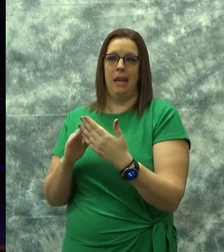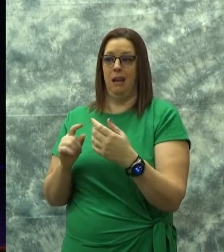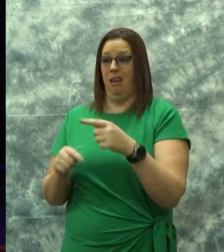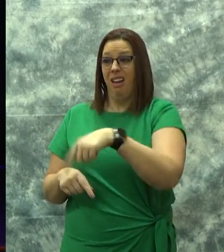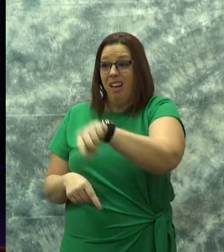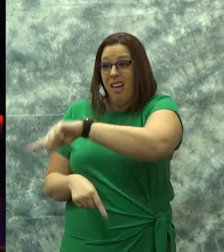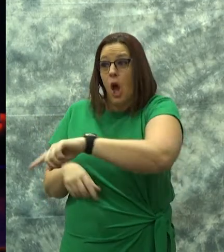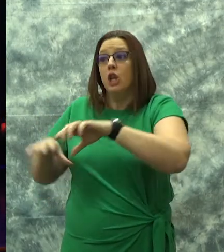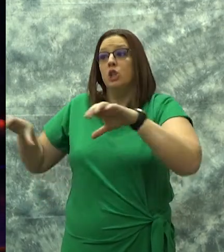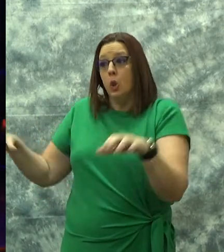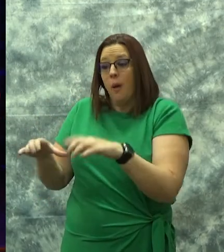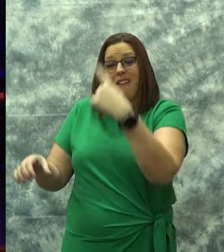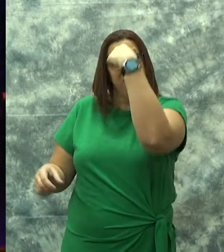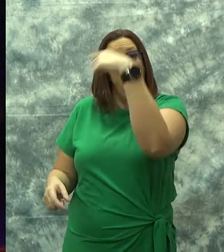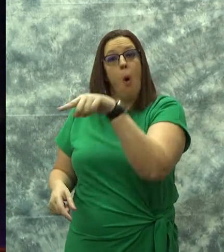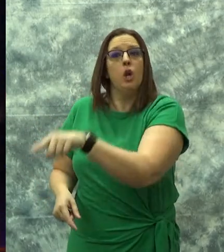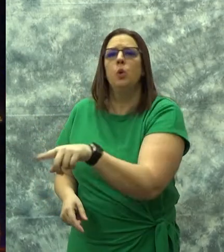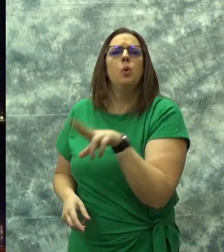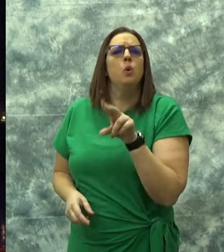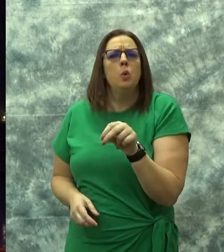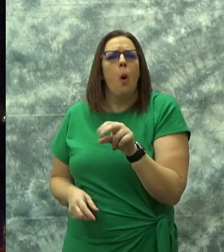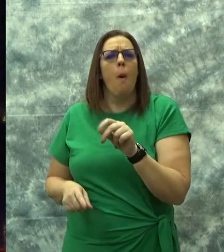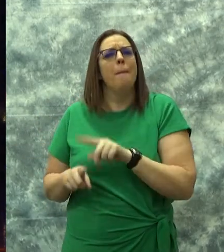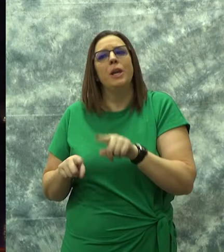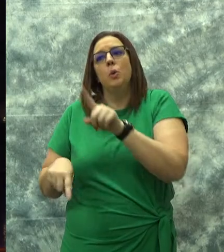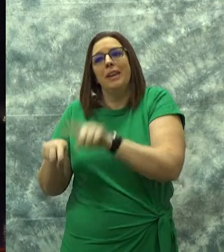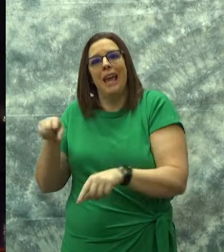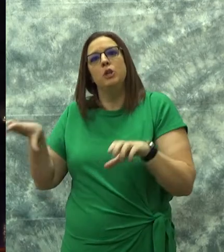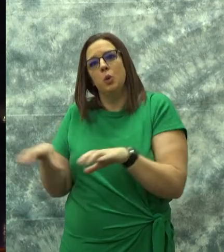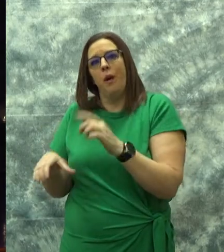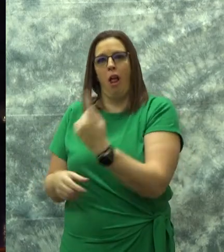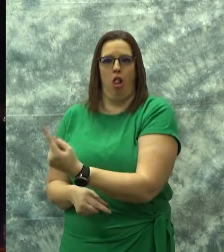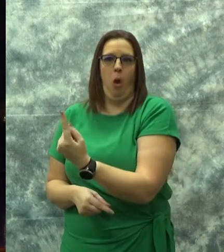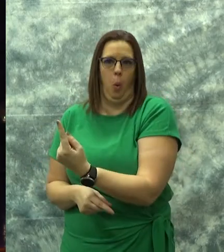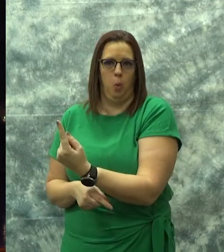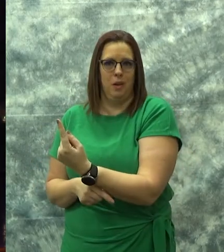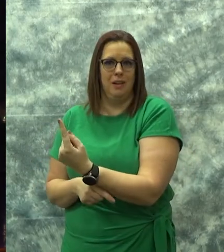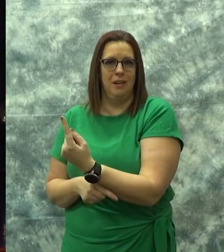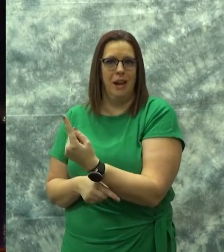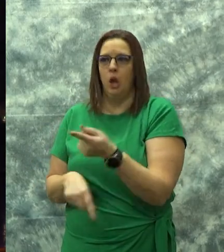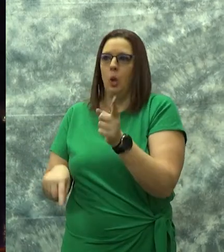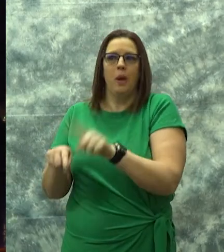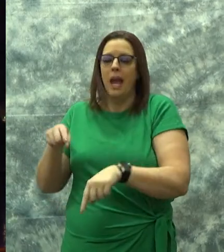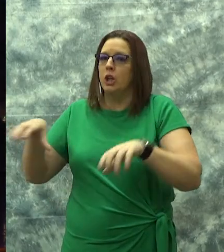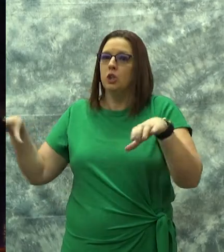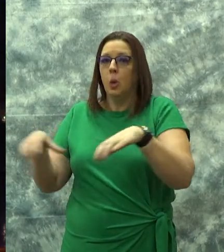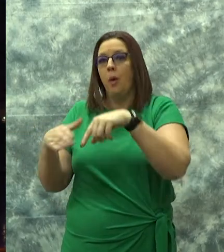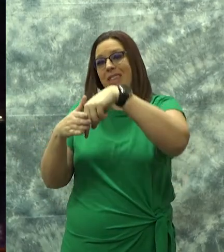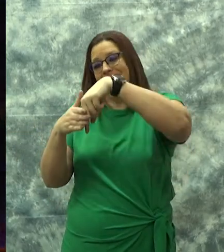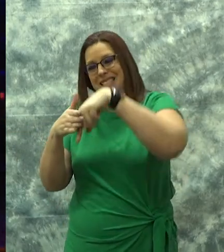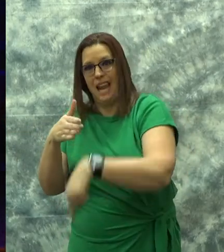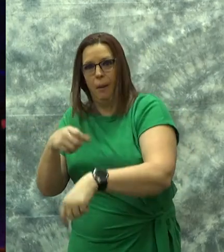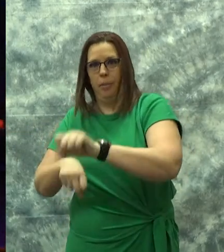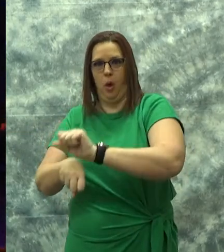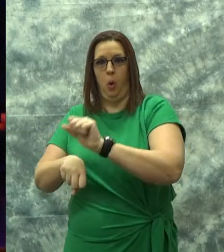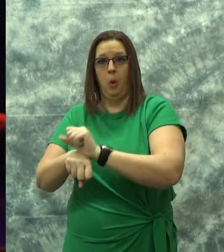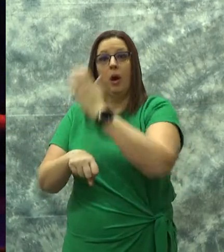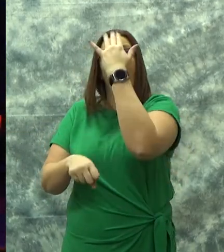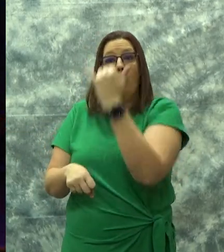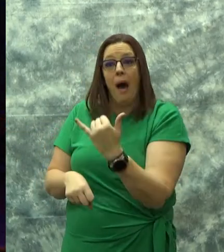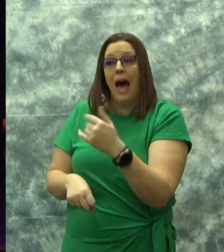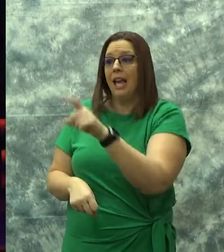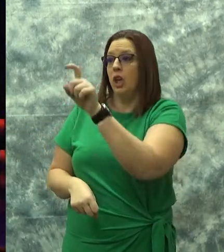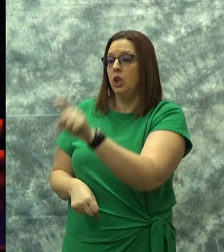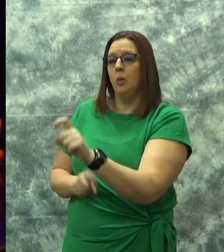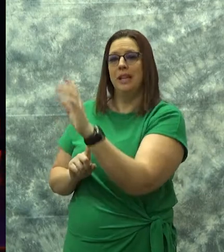That no one can do this for you or for me, and we can't do it alone. We can't do the kind of depth work alone, because we need